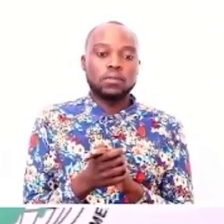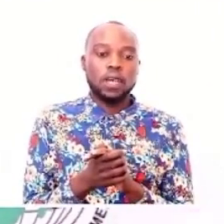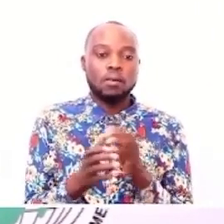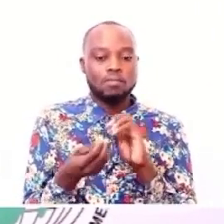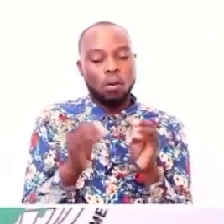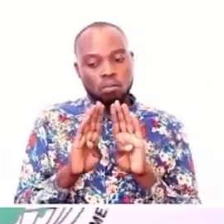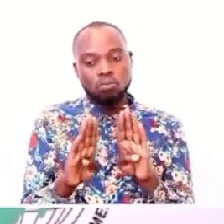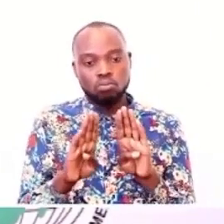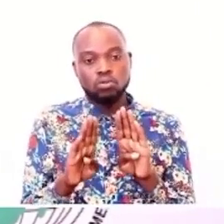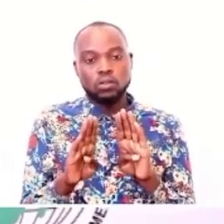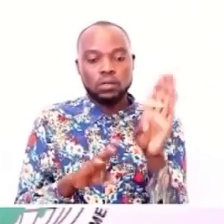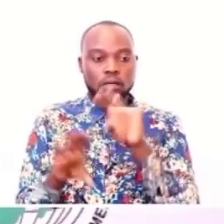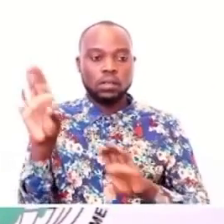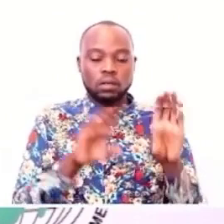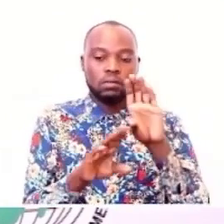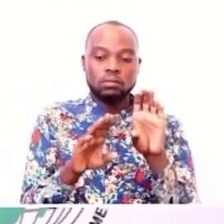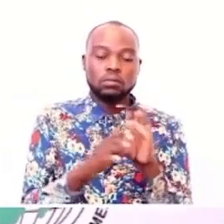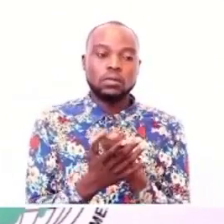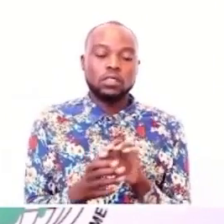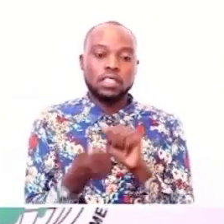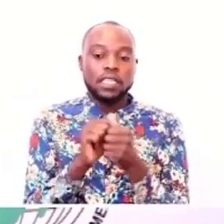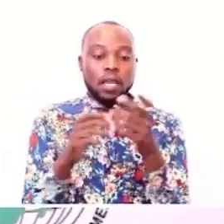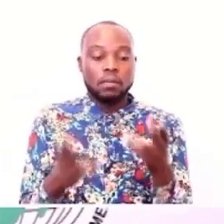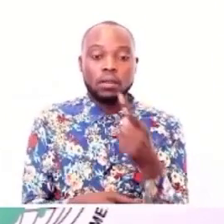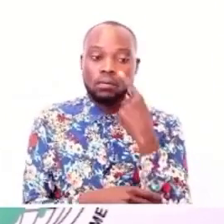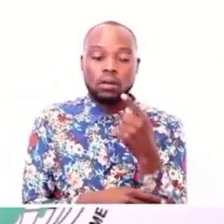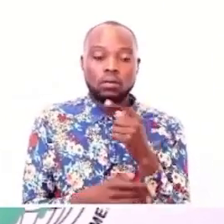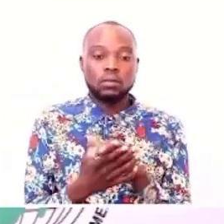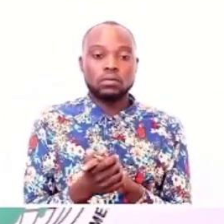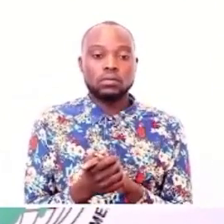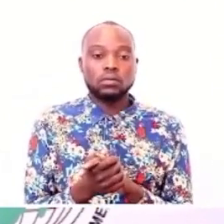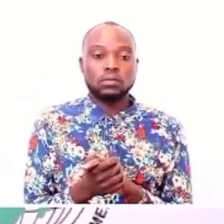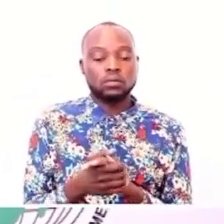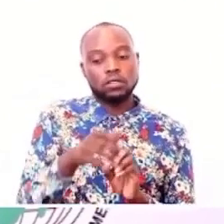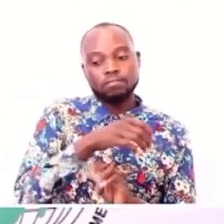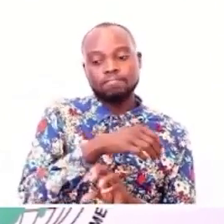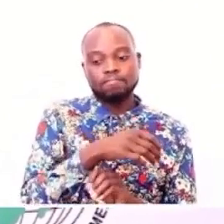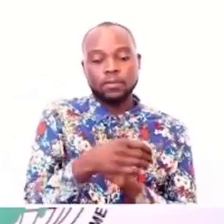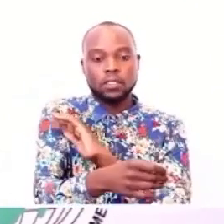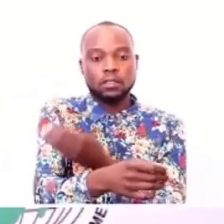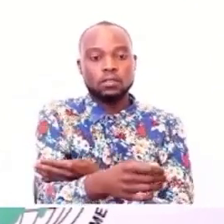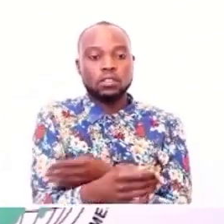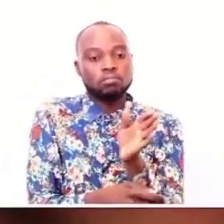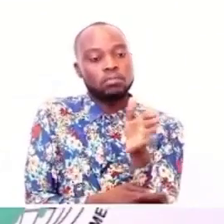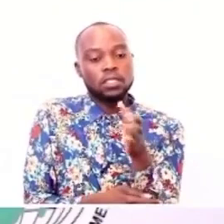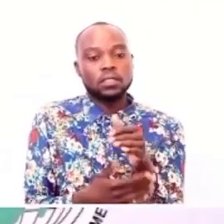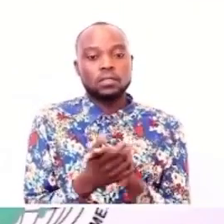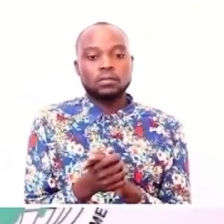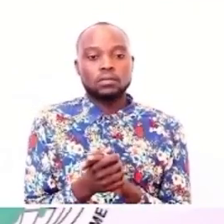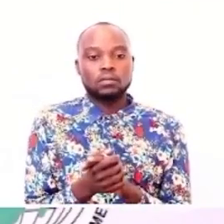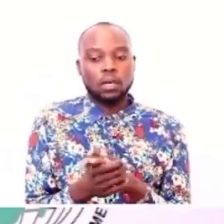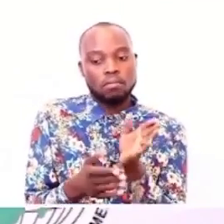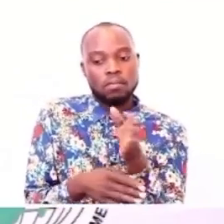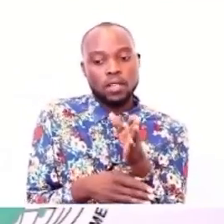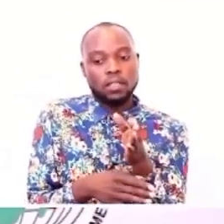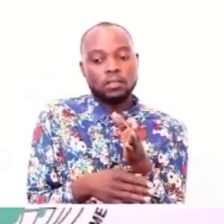climate challenges that we see. So I would actually advise the energy ministers or the energy